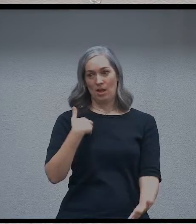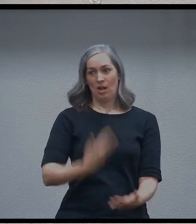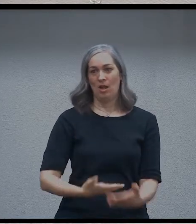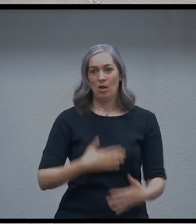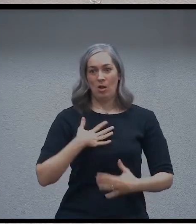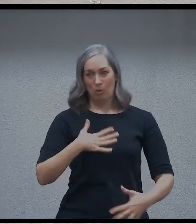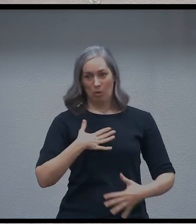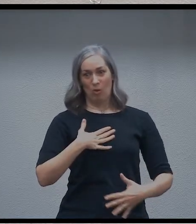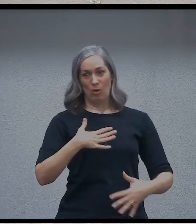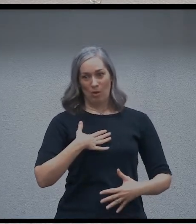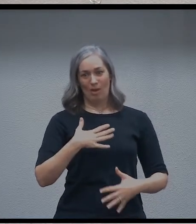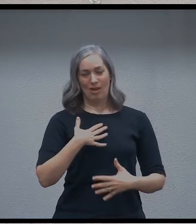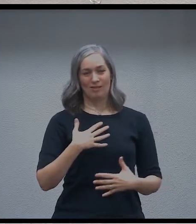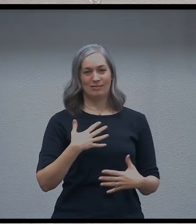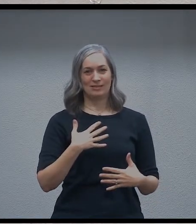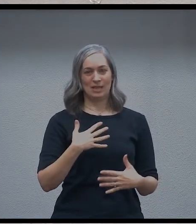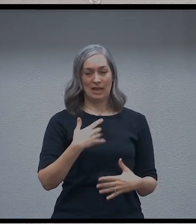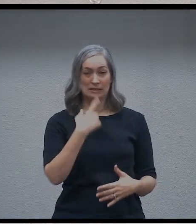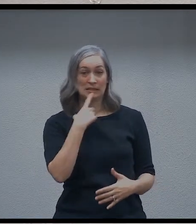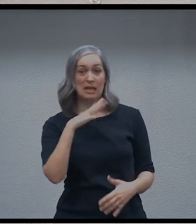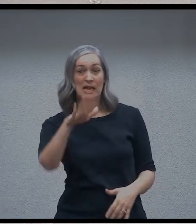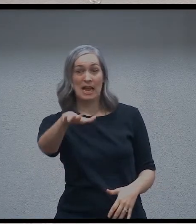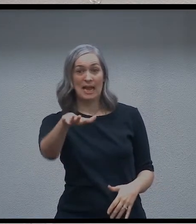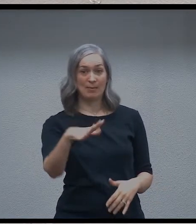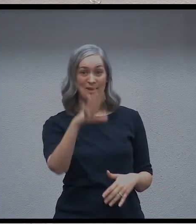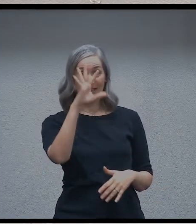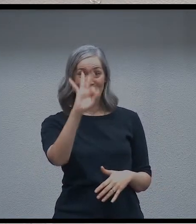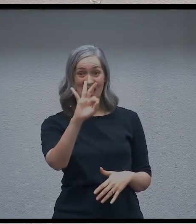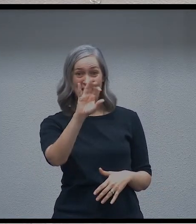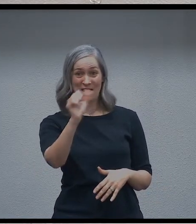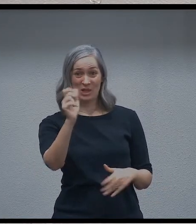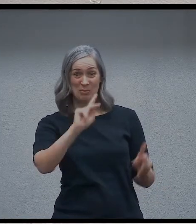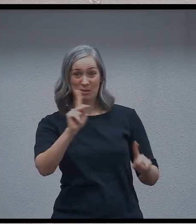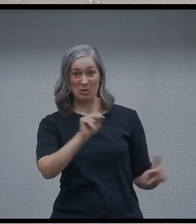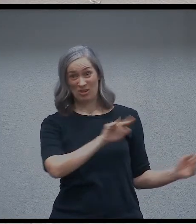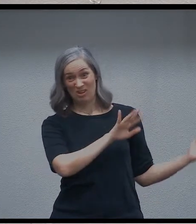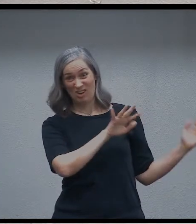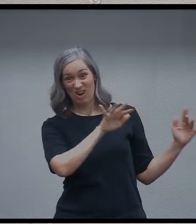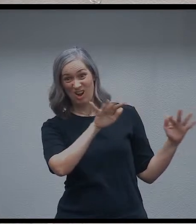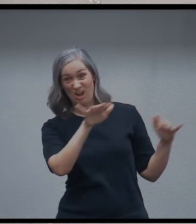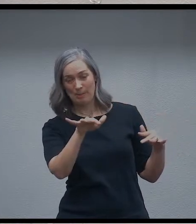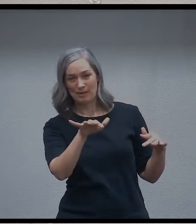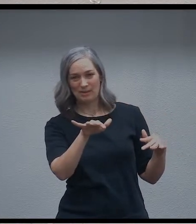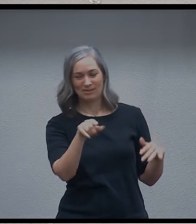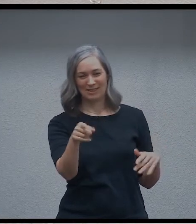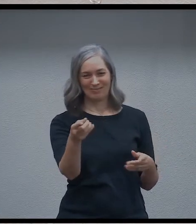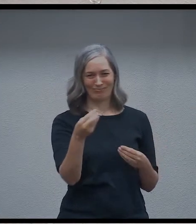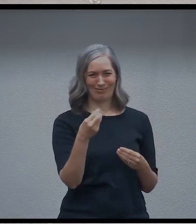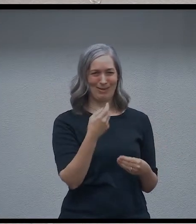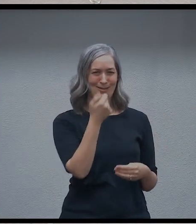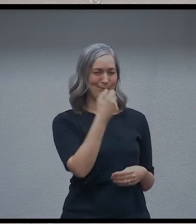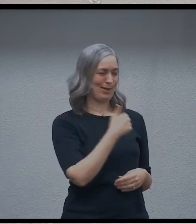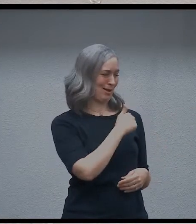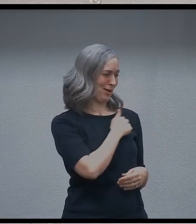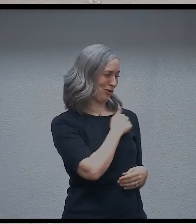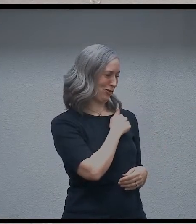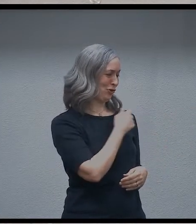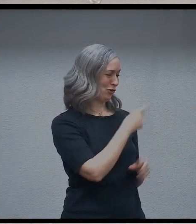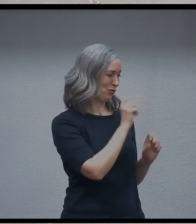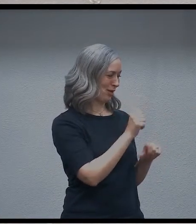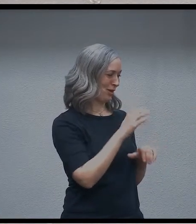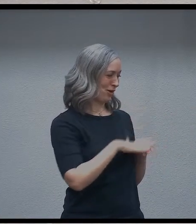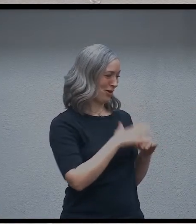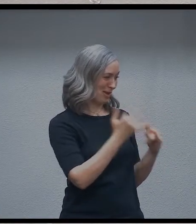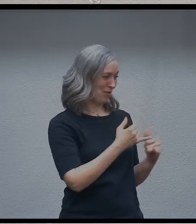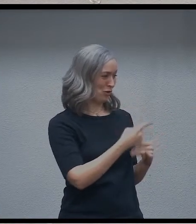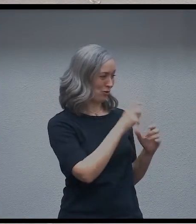like, hey, I got like 9 other people behind me. Please hold on. And the guy there gave me a little attitude, but he was like, well, you can get on now or